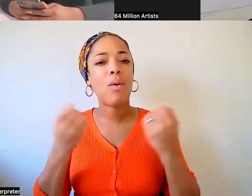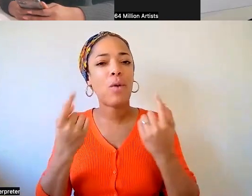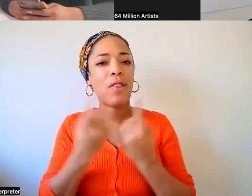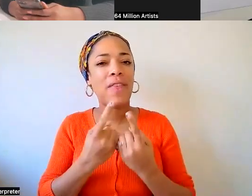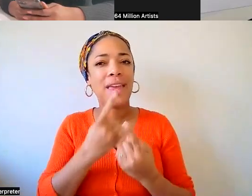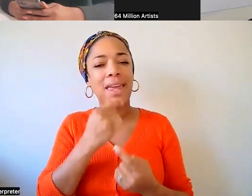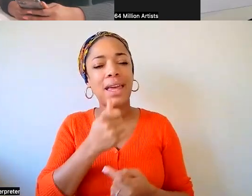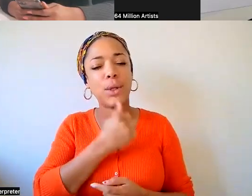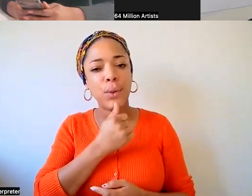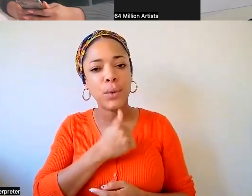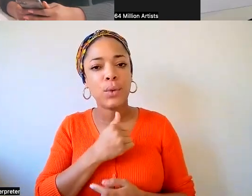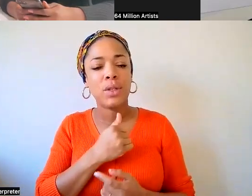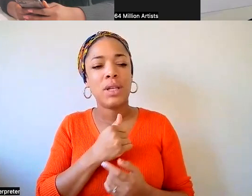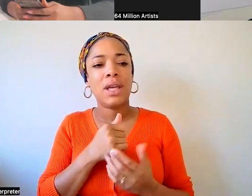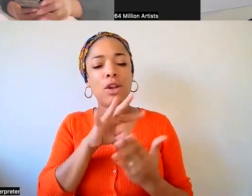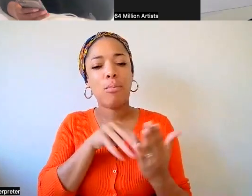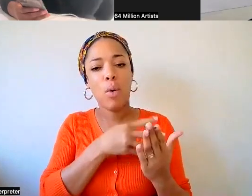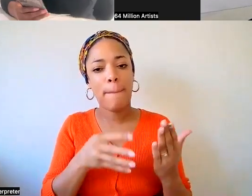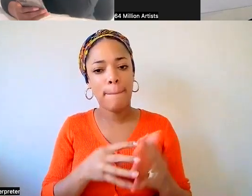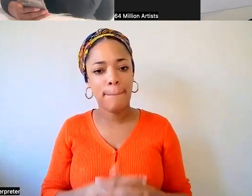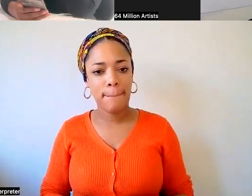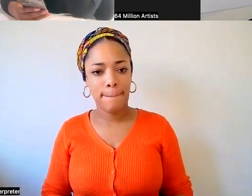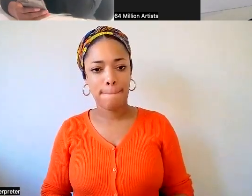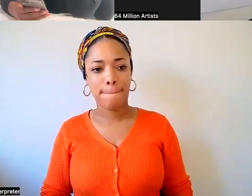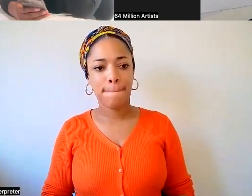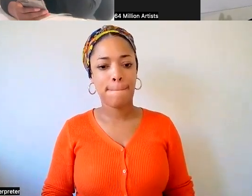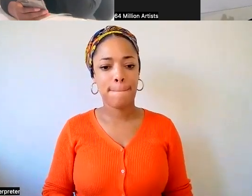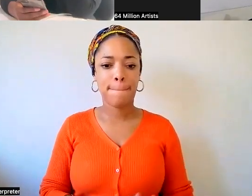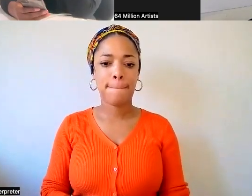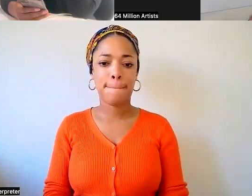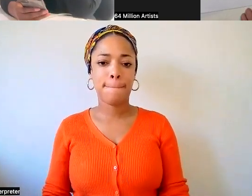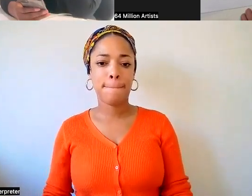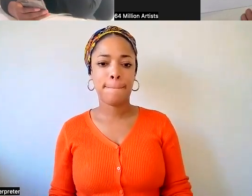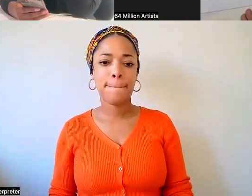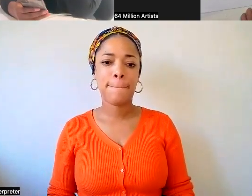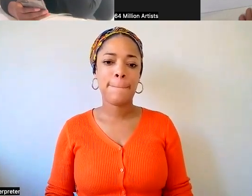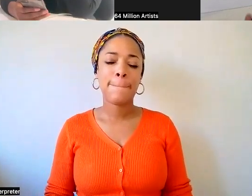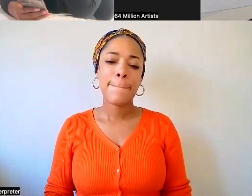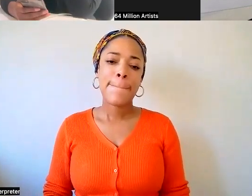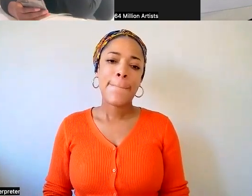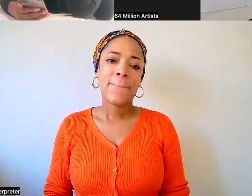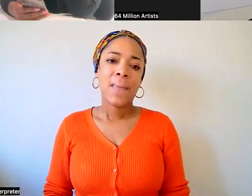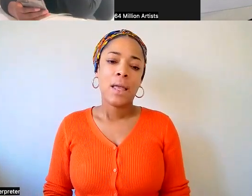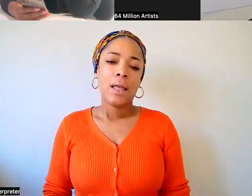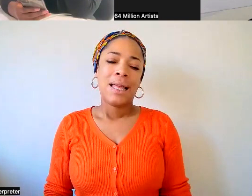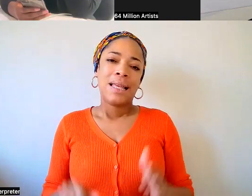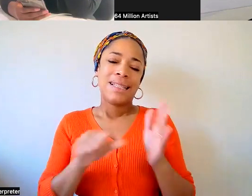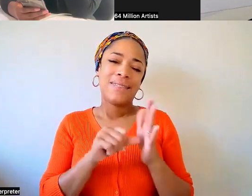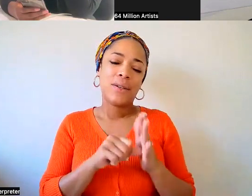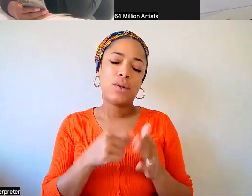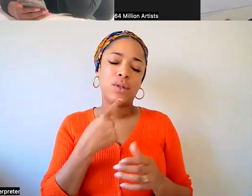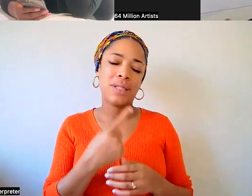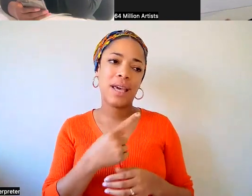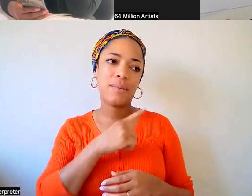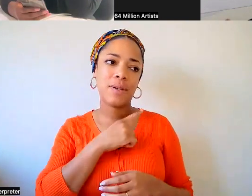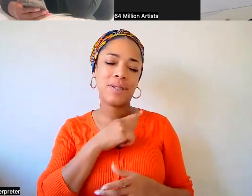Most powerful device. Well, devices always come attached to words. So it's a bit difficult to say this device or that